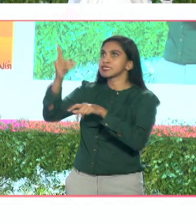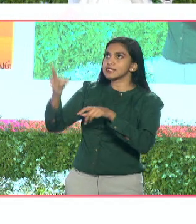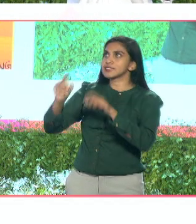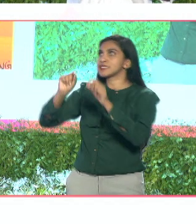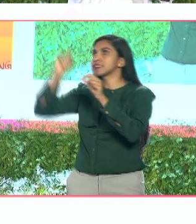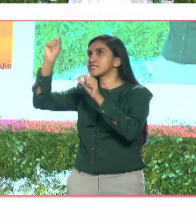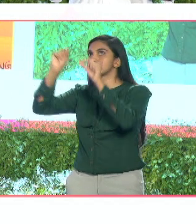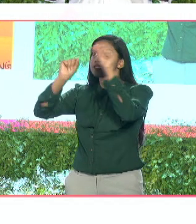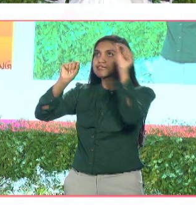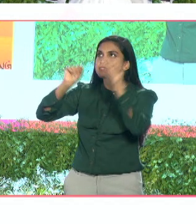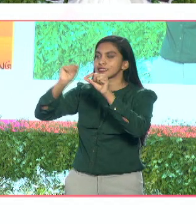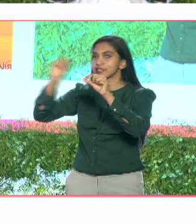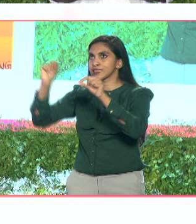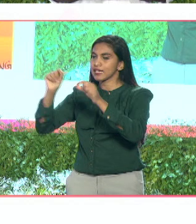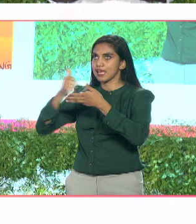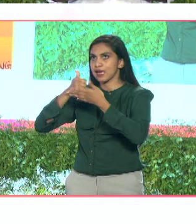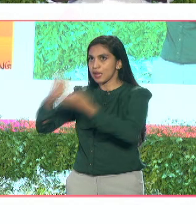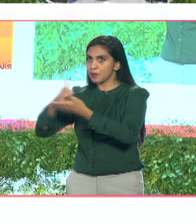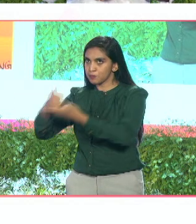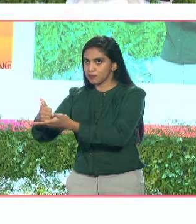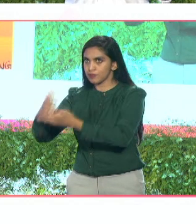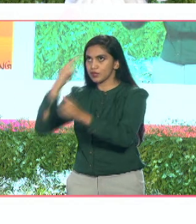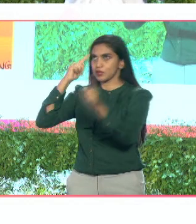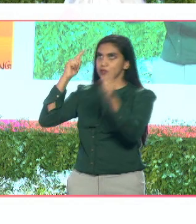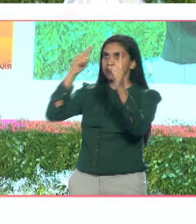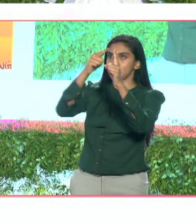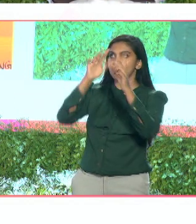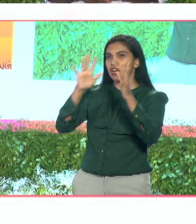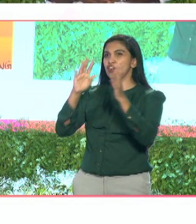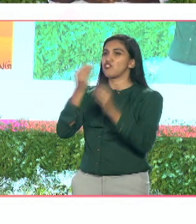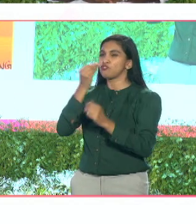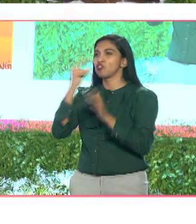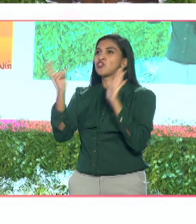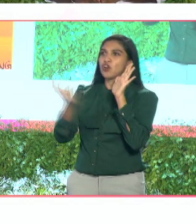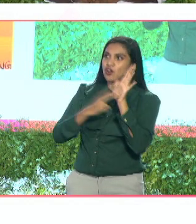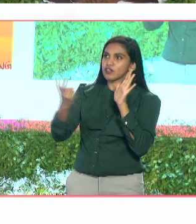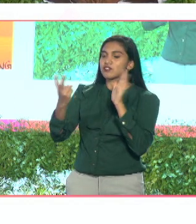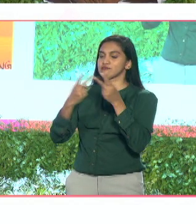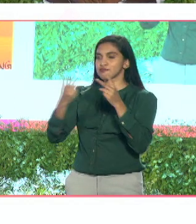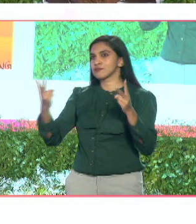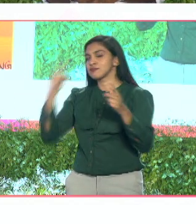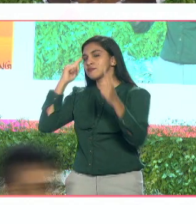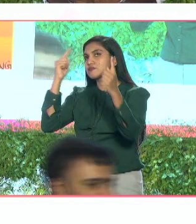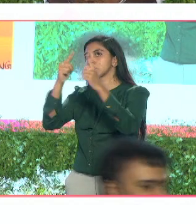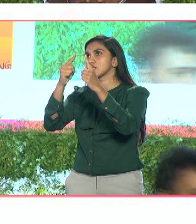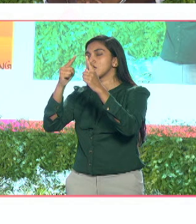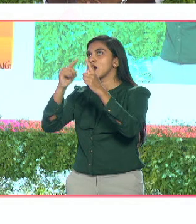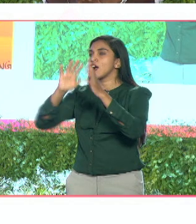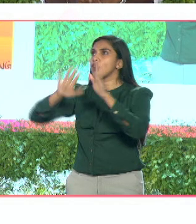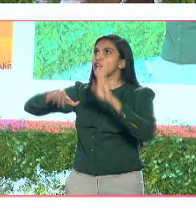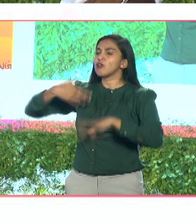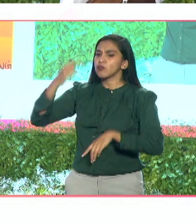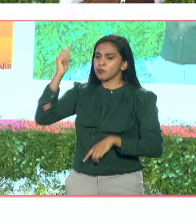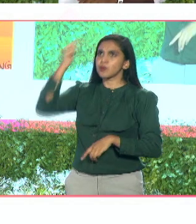to make her do random stuff like ordering food and everything. But what quite amazed us